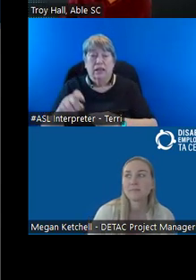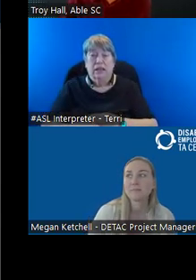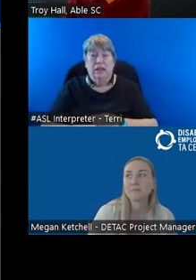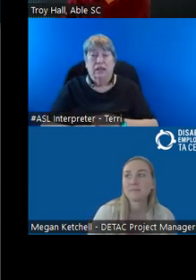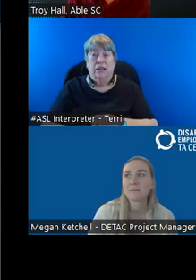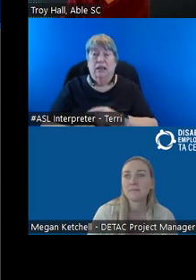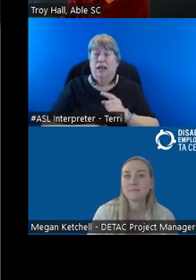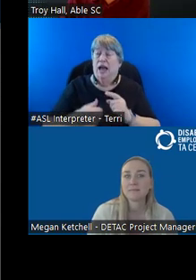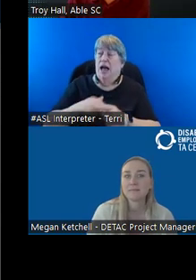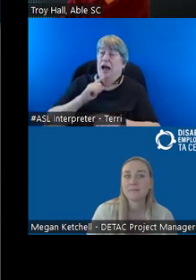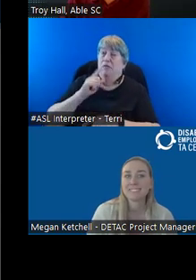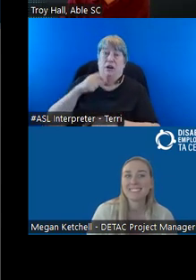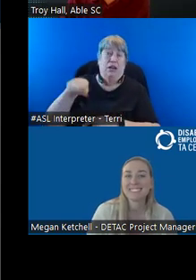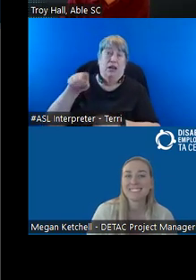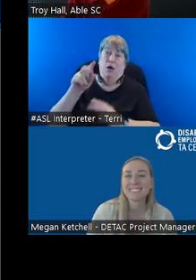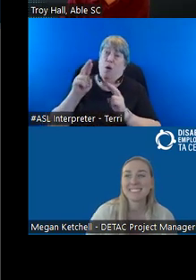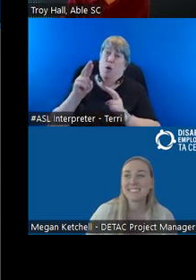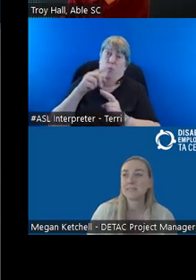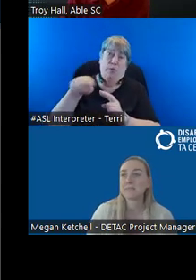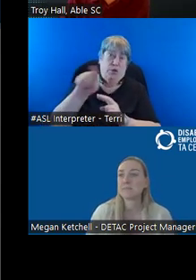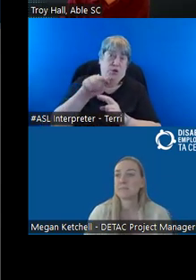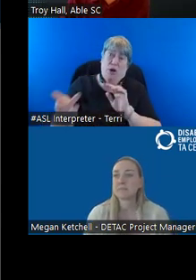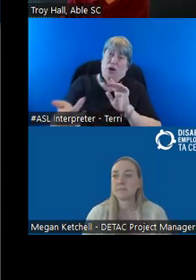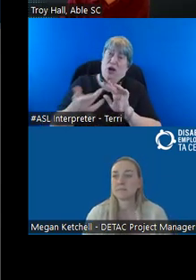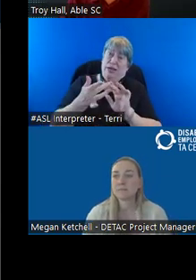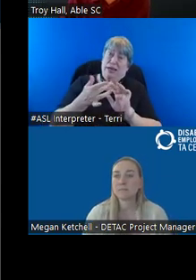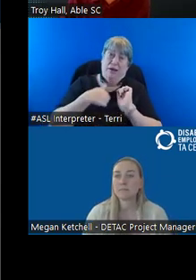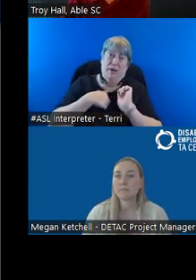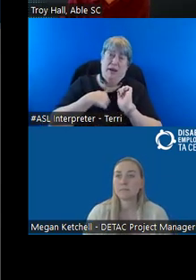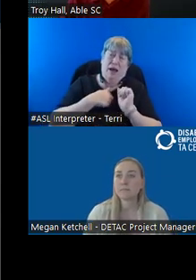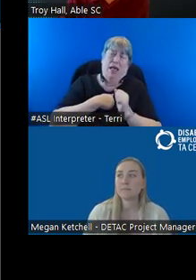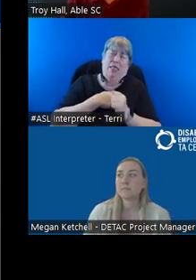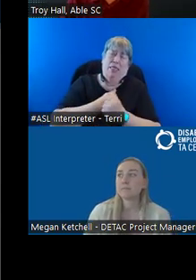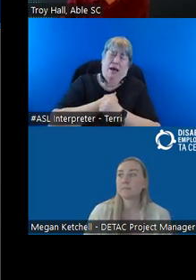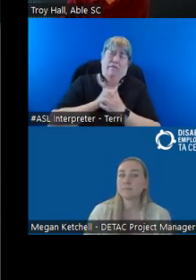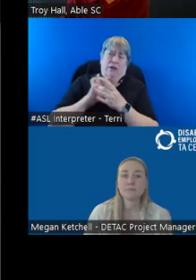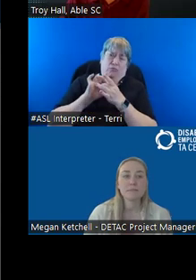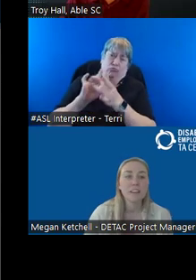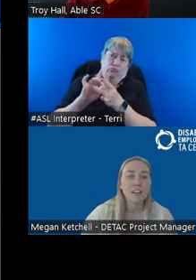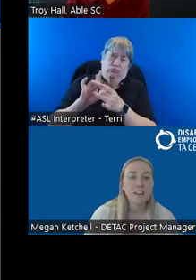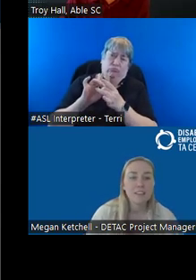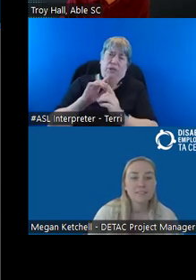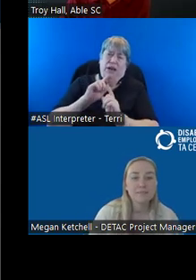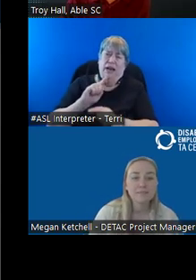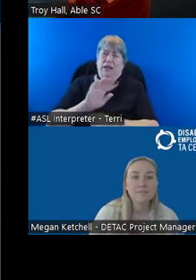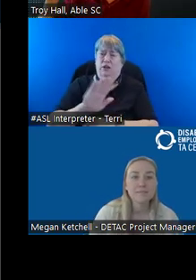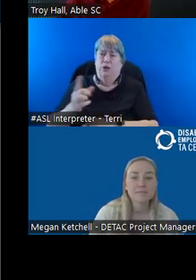I really hope you guys reach out. I love making those connections and answering those personalized questions. So feel free,